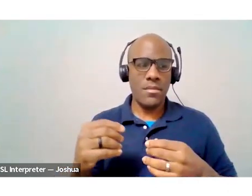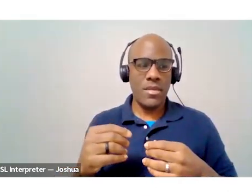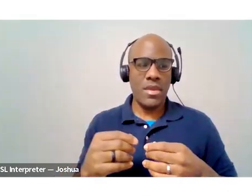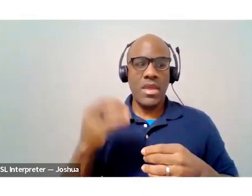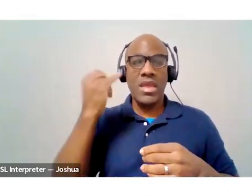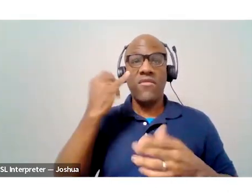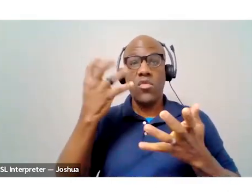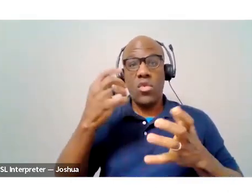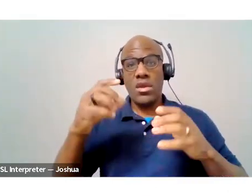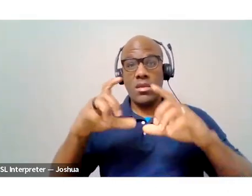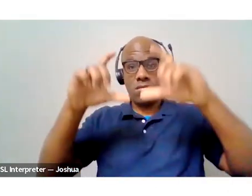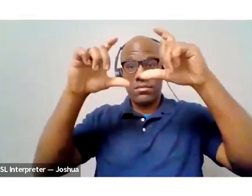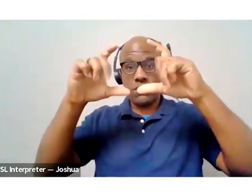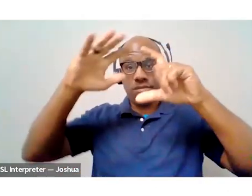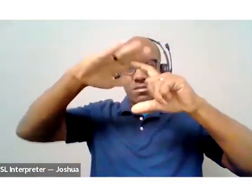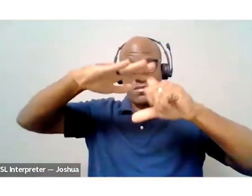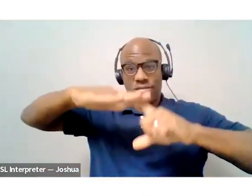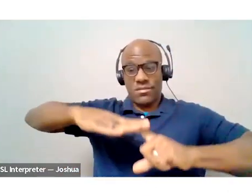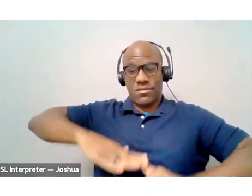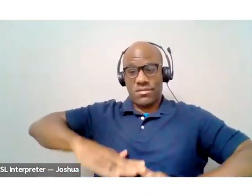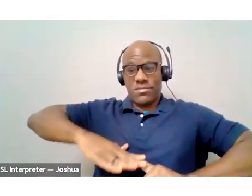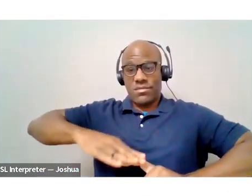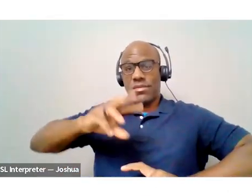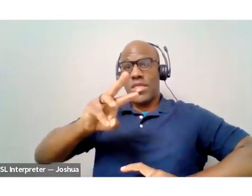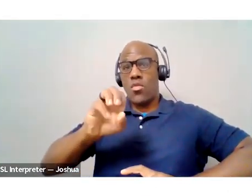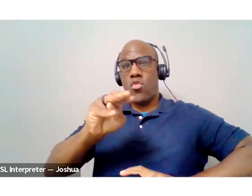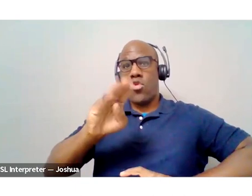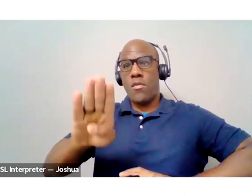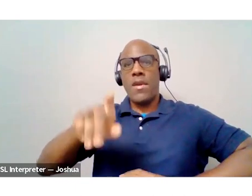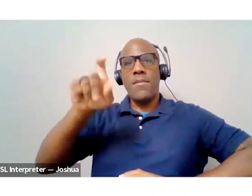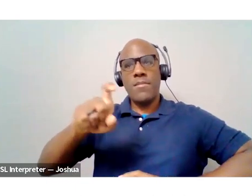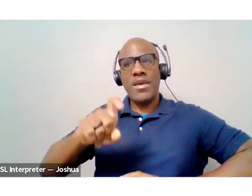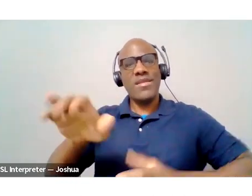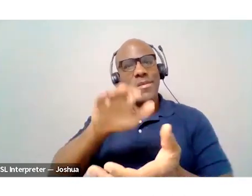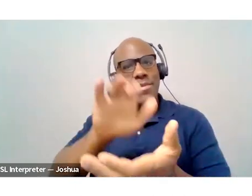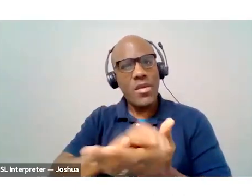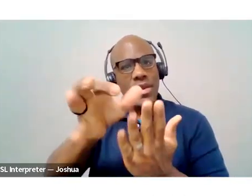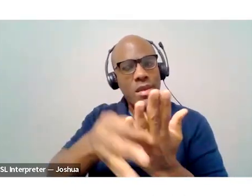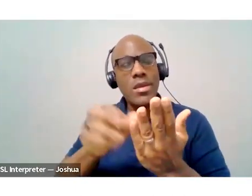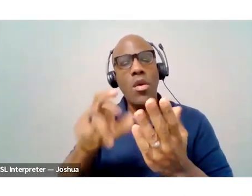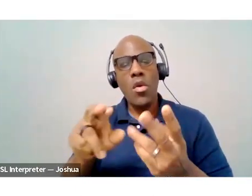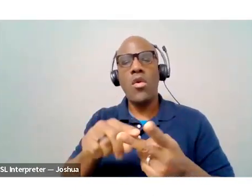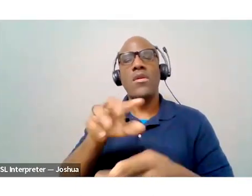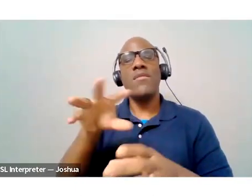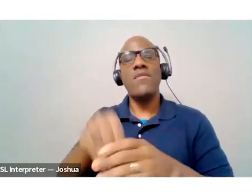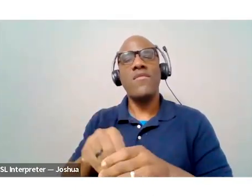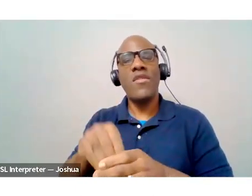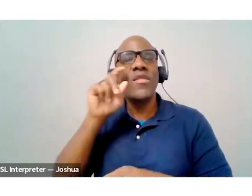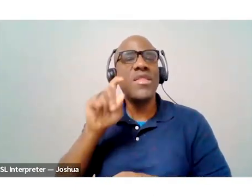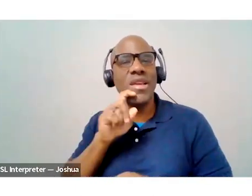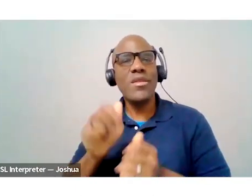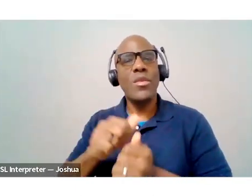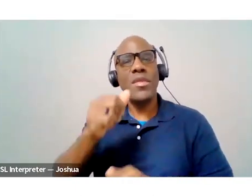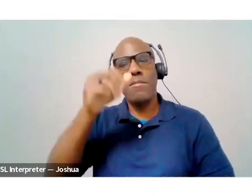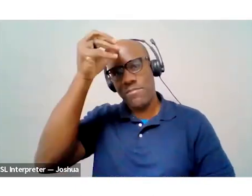sex or to be married. And so as I was delving into this exploration, a poem emerged out of me,